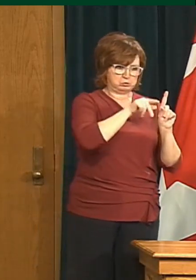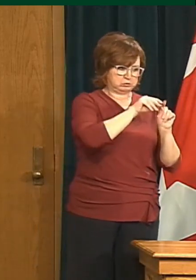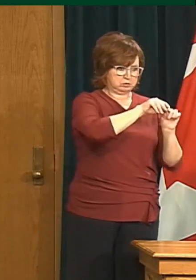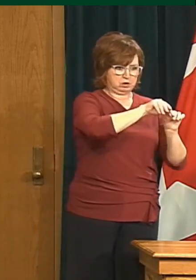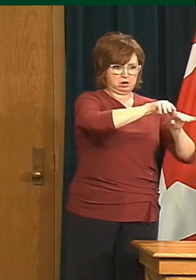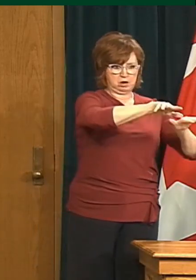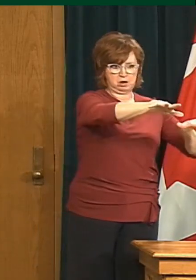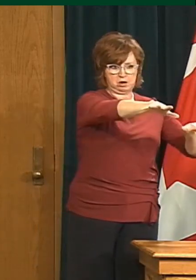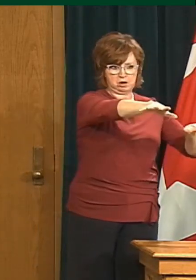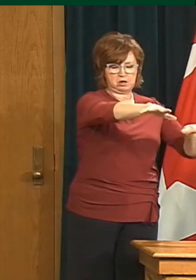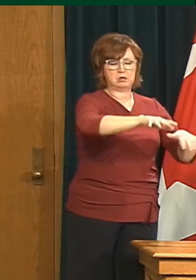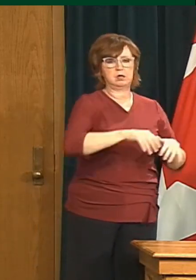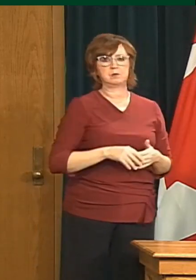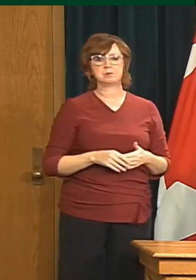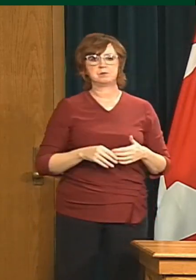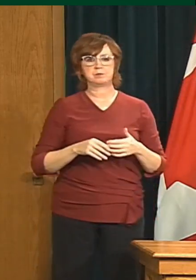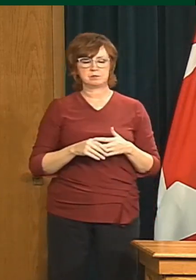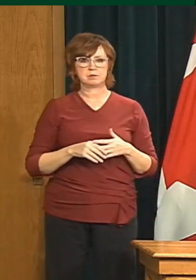arrive, and they will